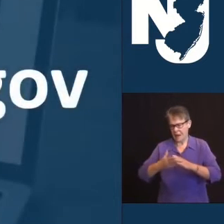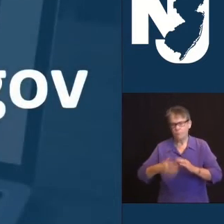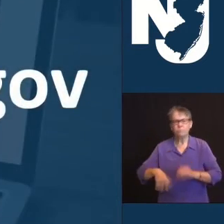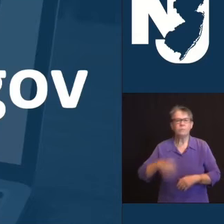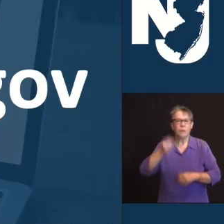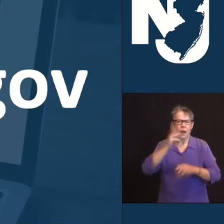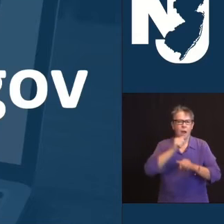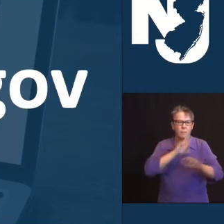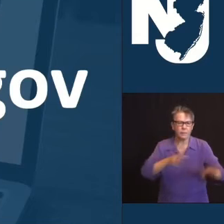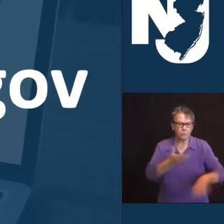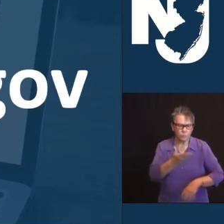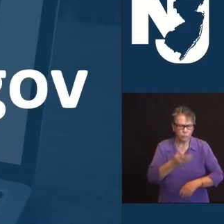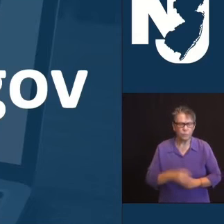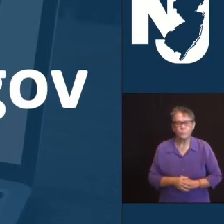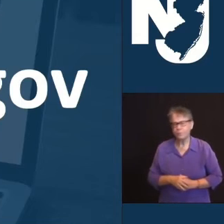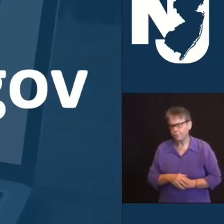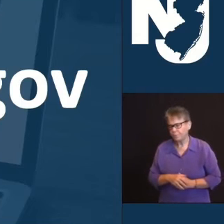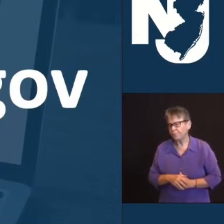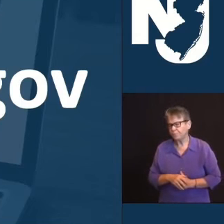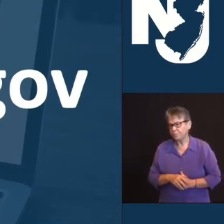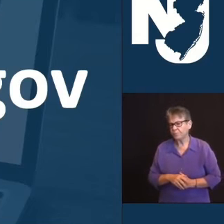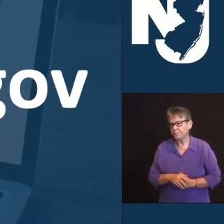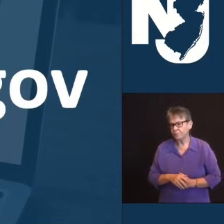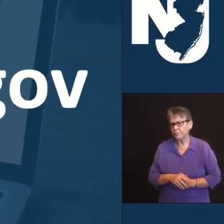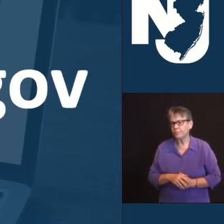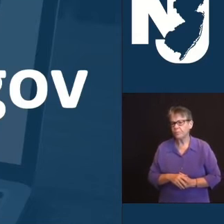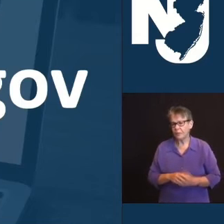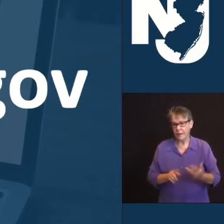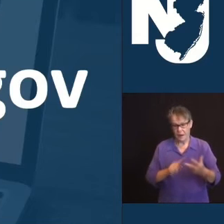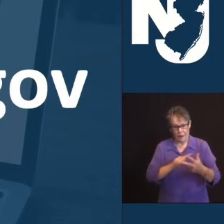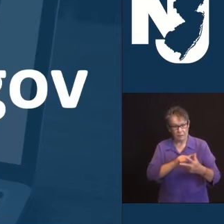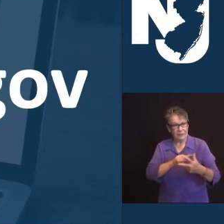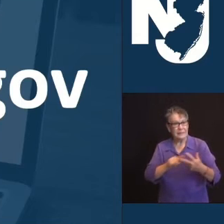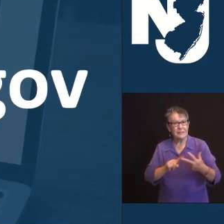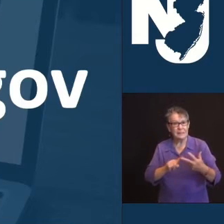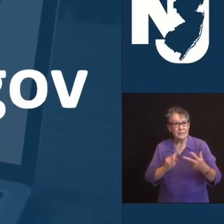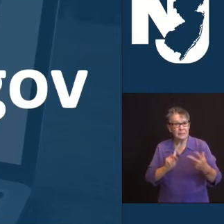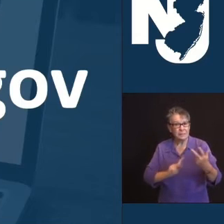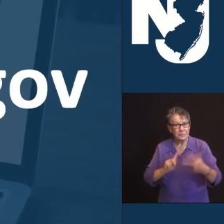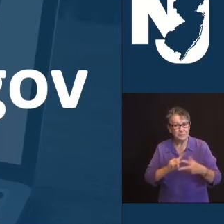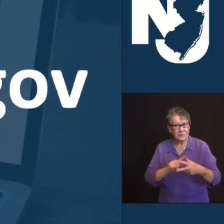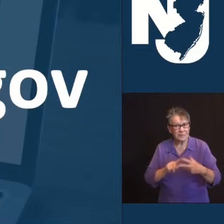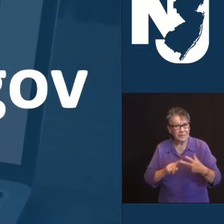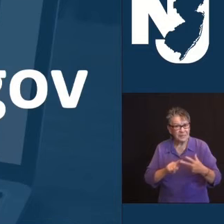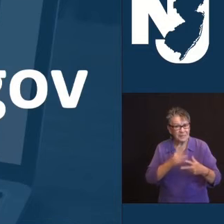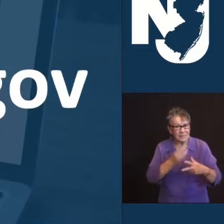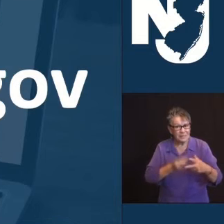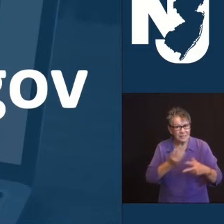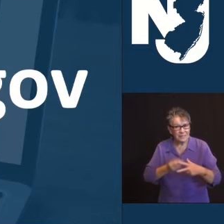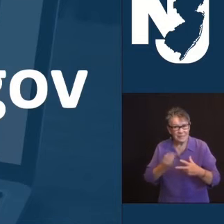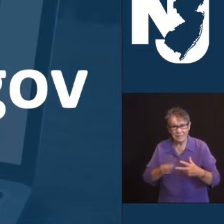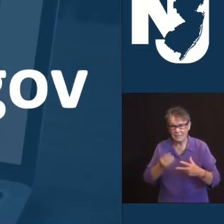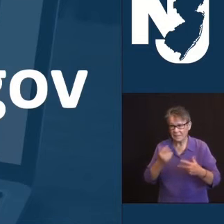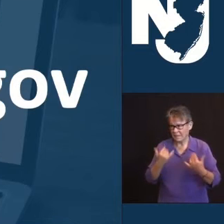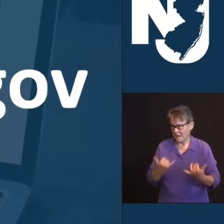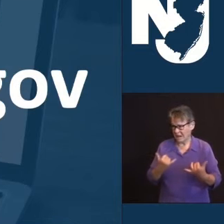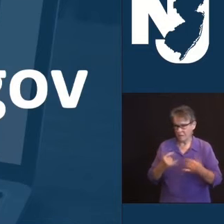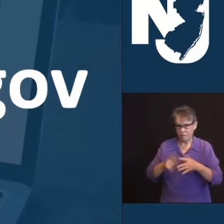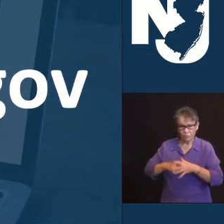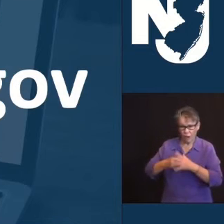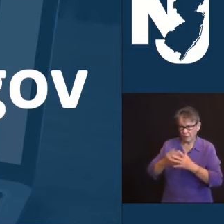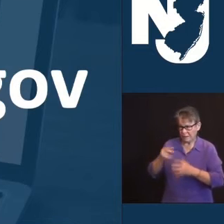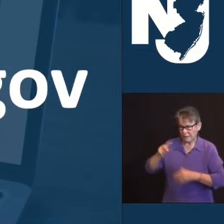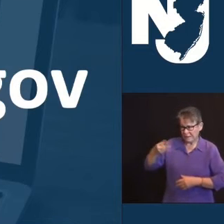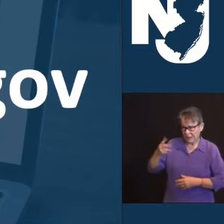second wave. Their passings, by the way, all came within the past 6 weeks. Do not think that the worst of this pandemic is in the